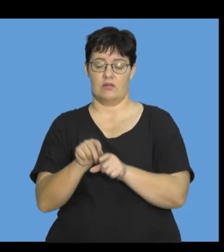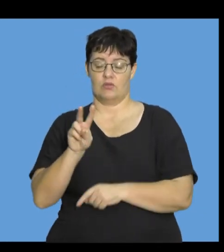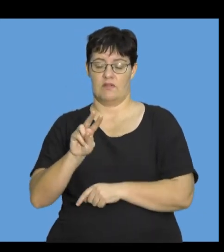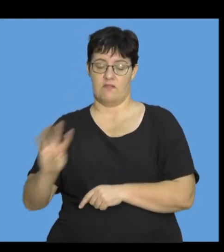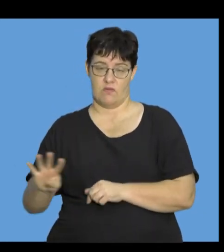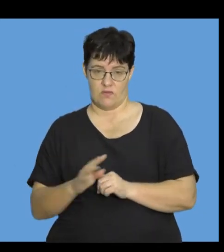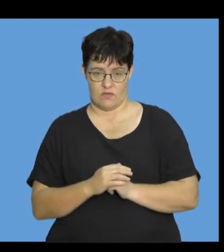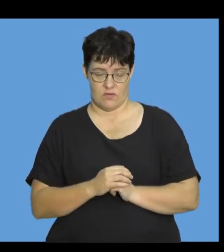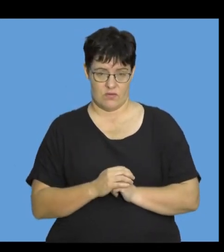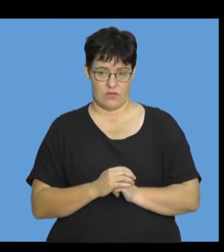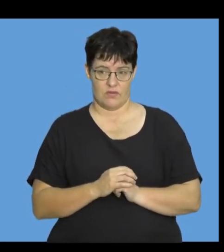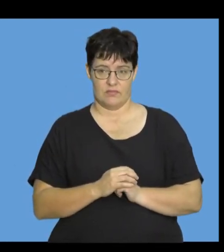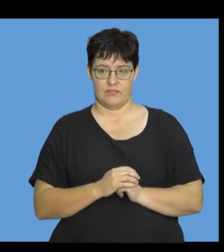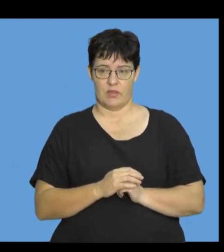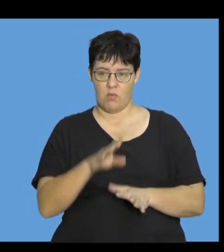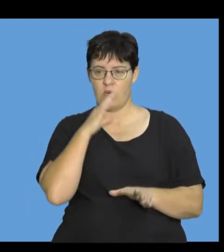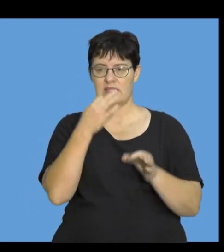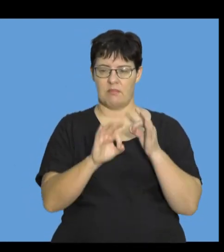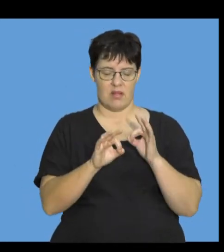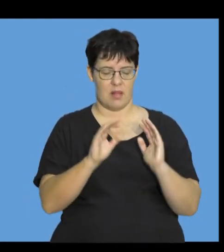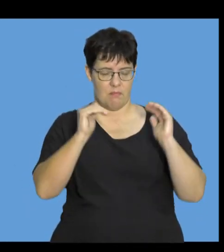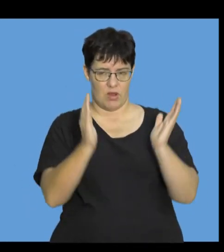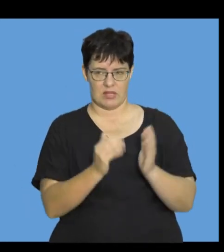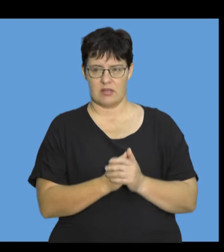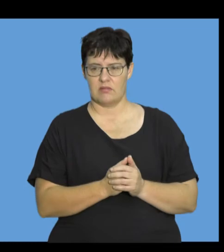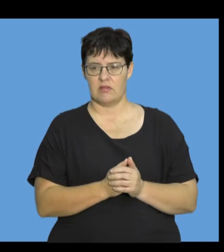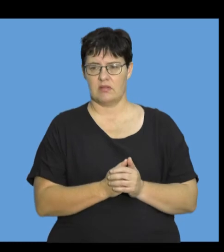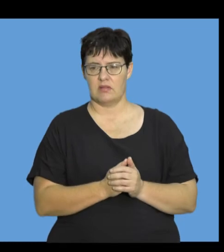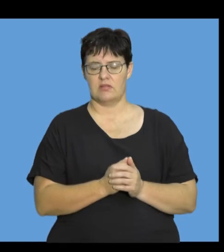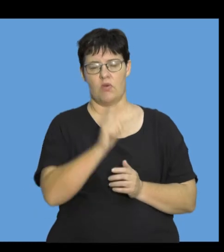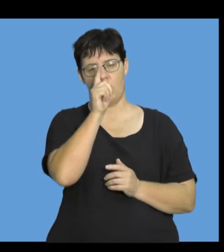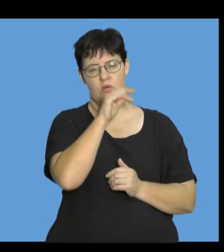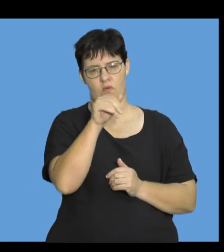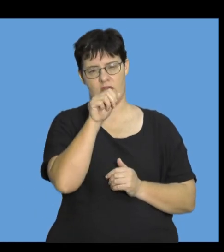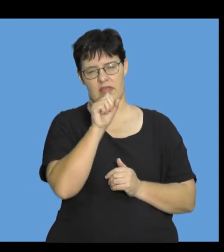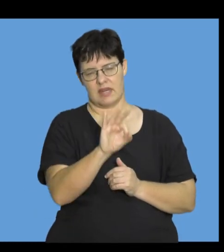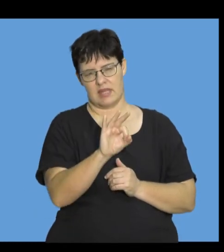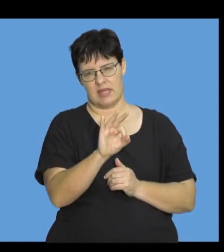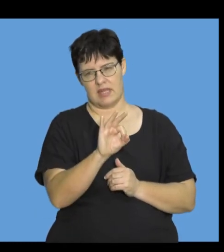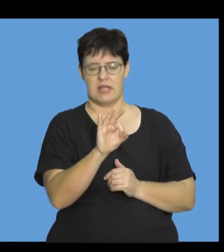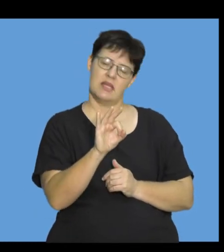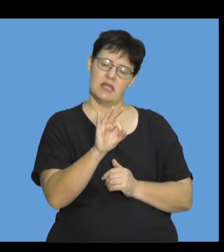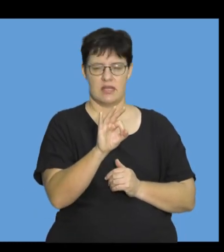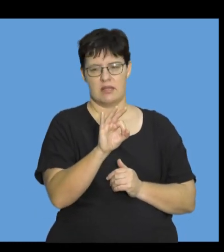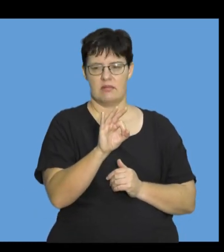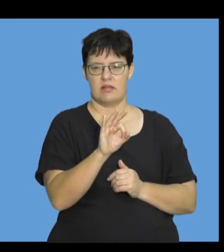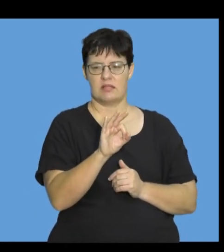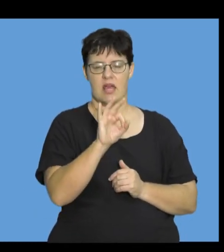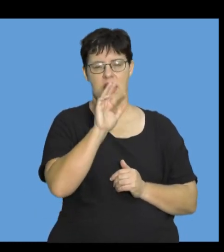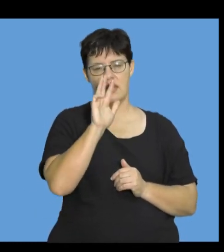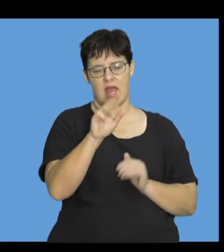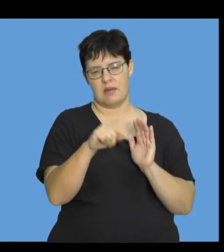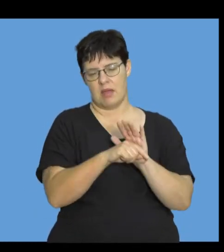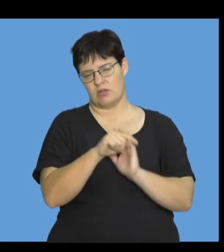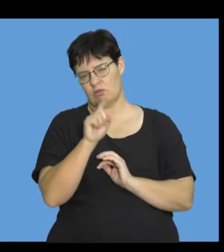equal to 24. And then if you simplify the bracket there, it will be 1 over 3. And therefore, it's going to be